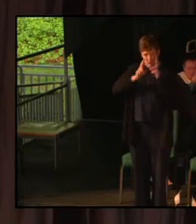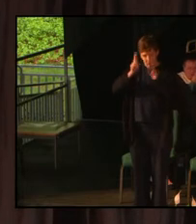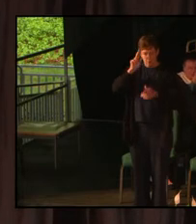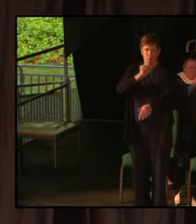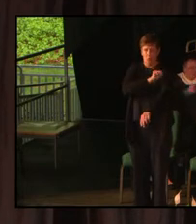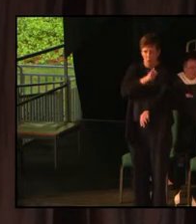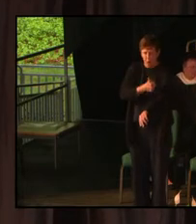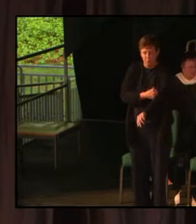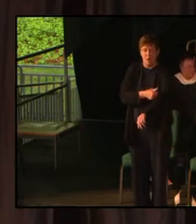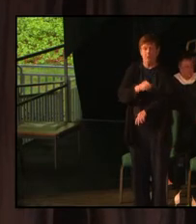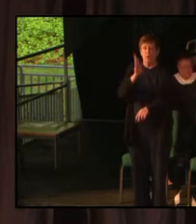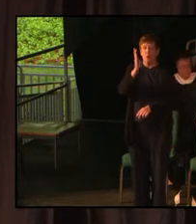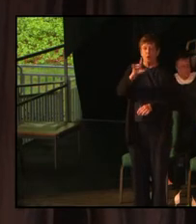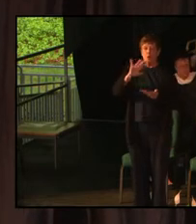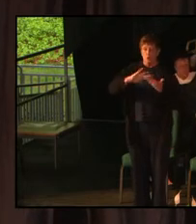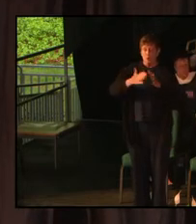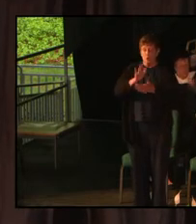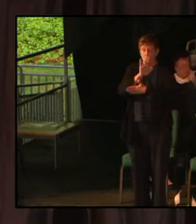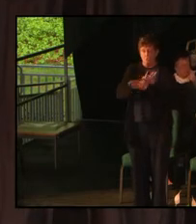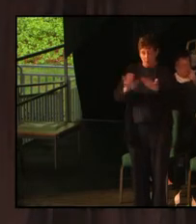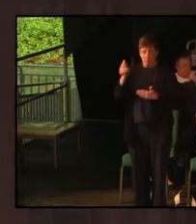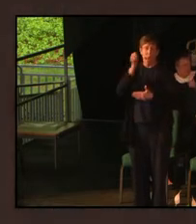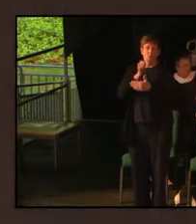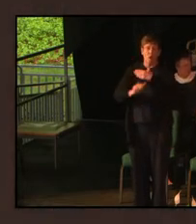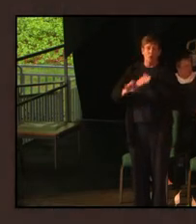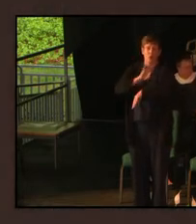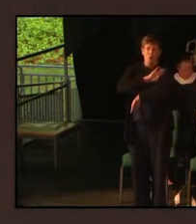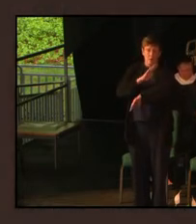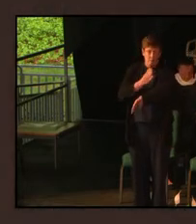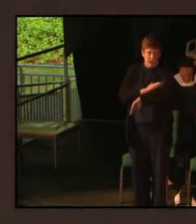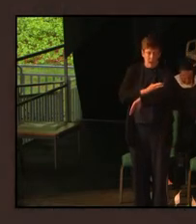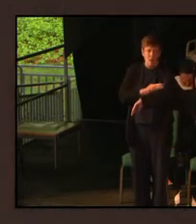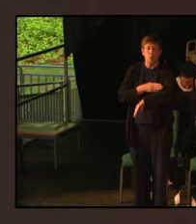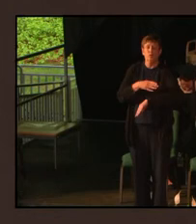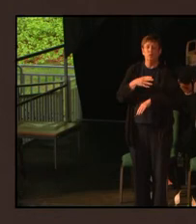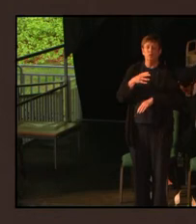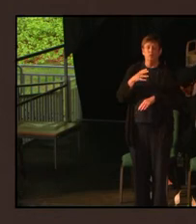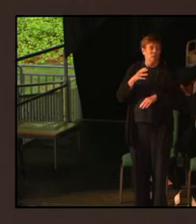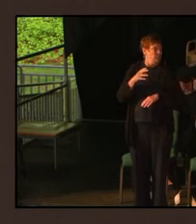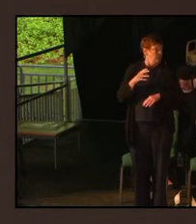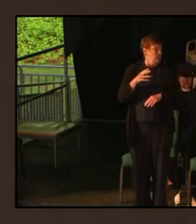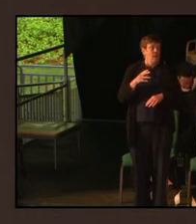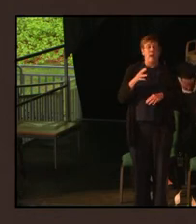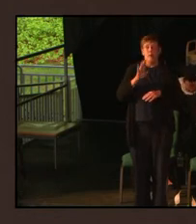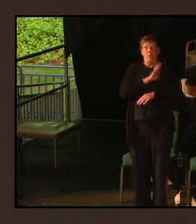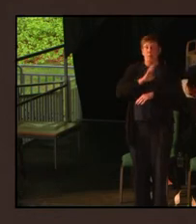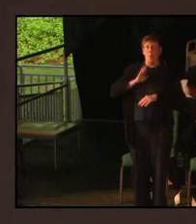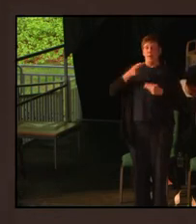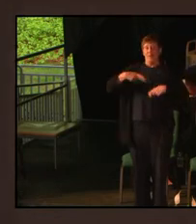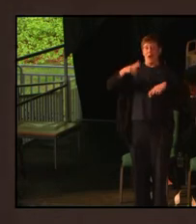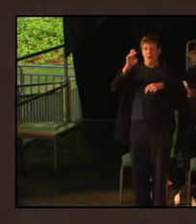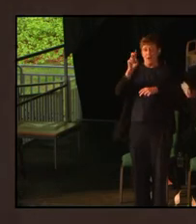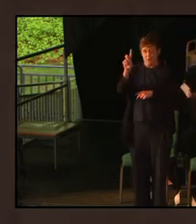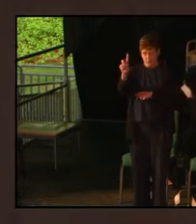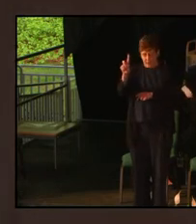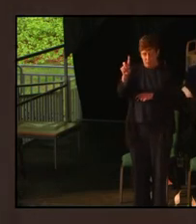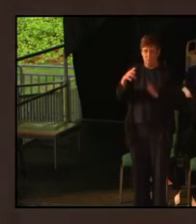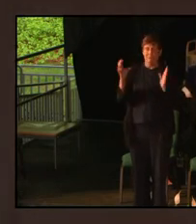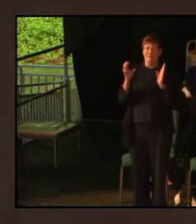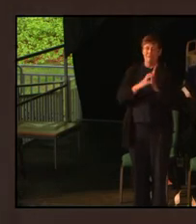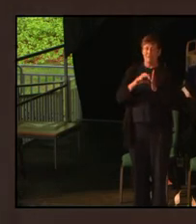Community College, under the powers vested in the Board of Higher Education by Section